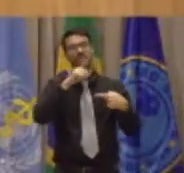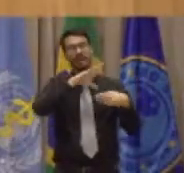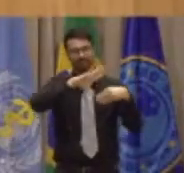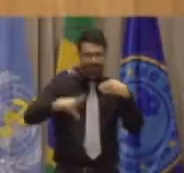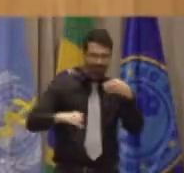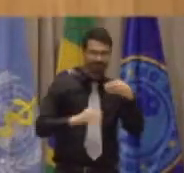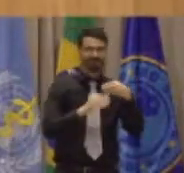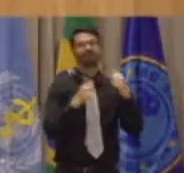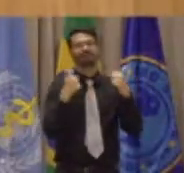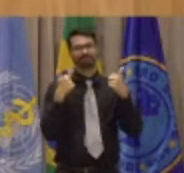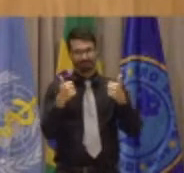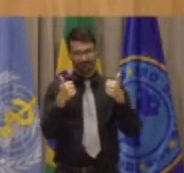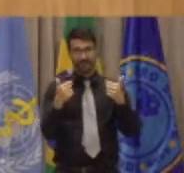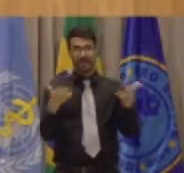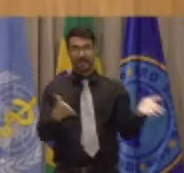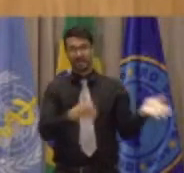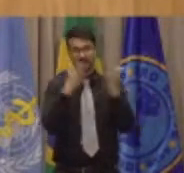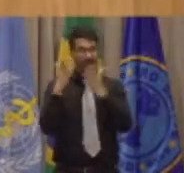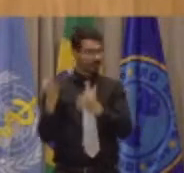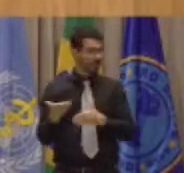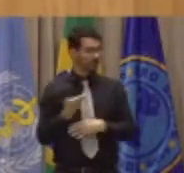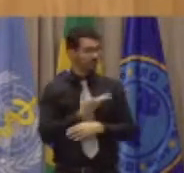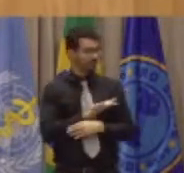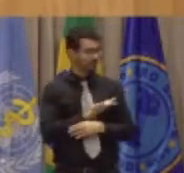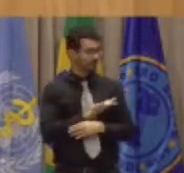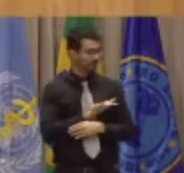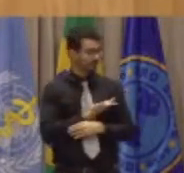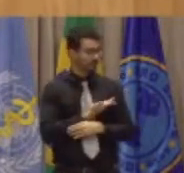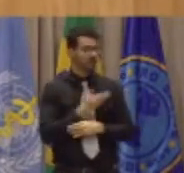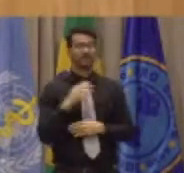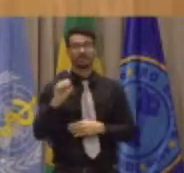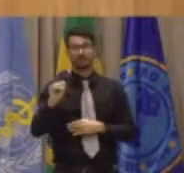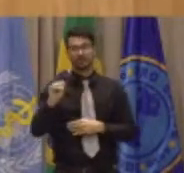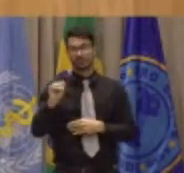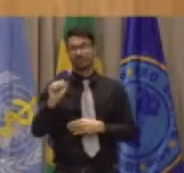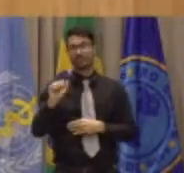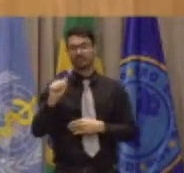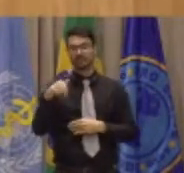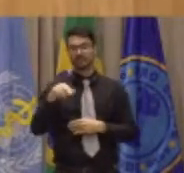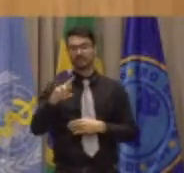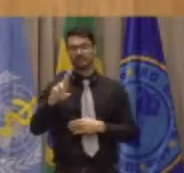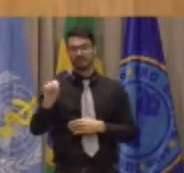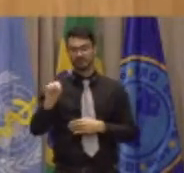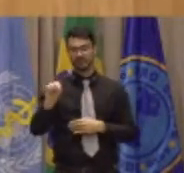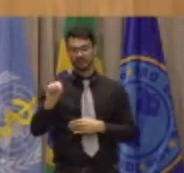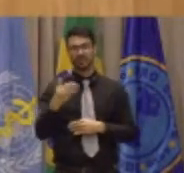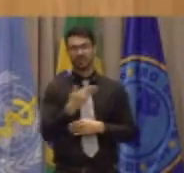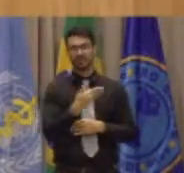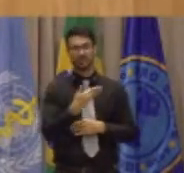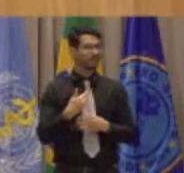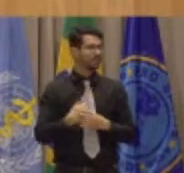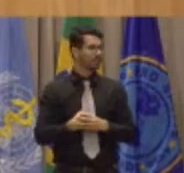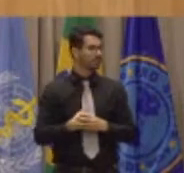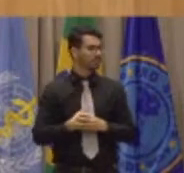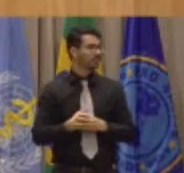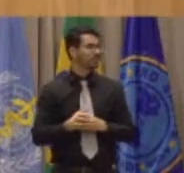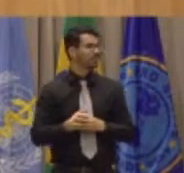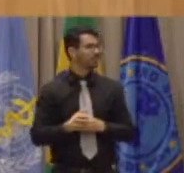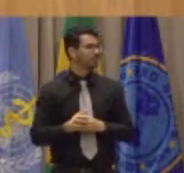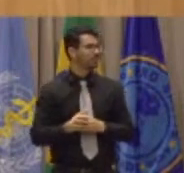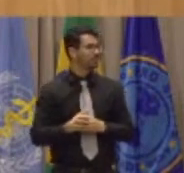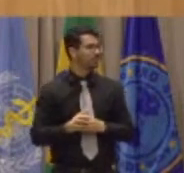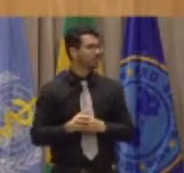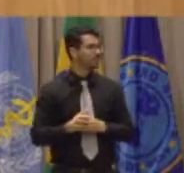debate, we can see if can get it back. Now I'll give the floor to Sandro, which is covering